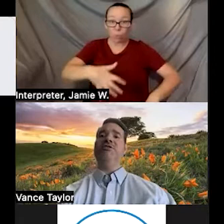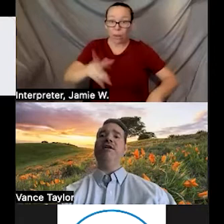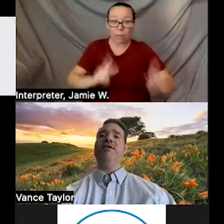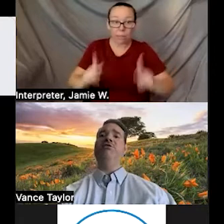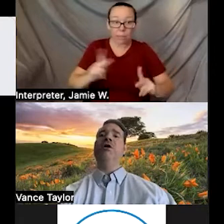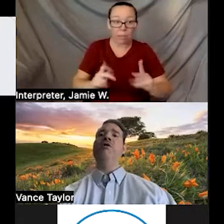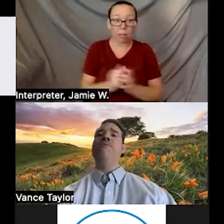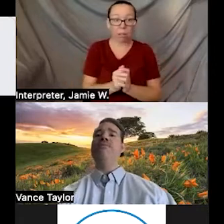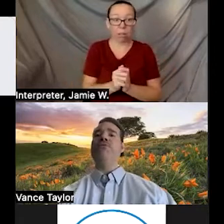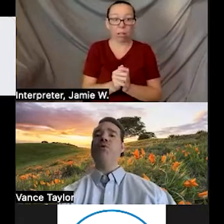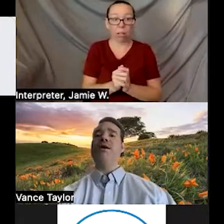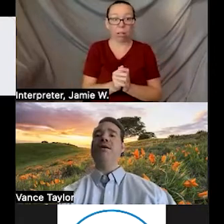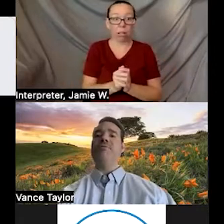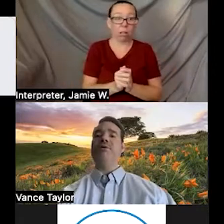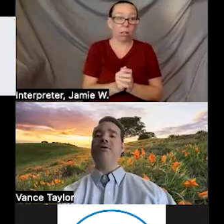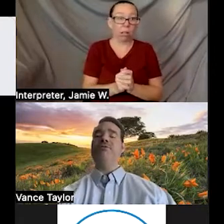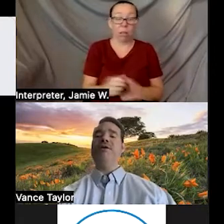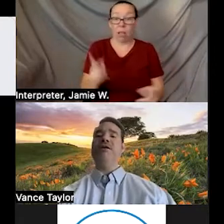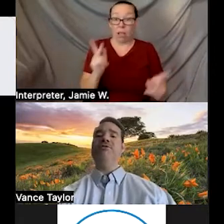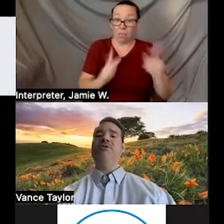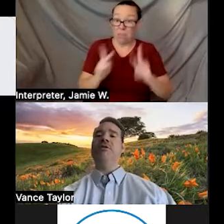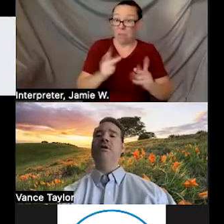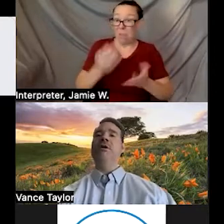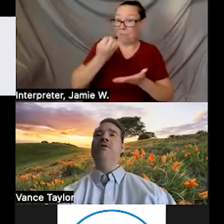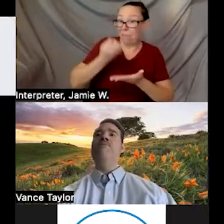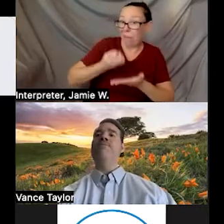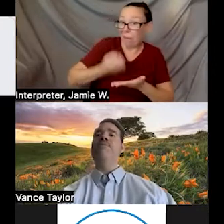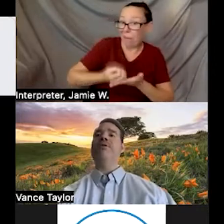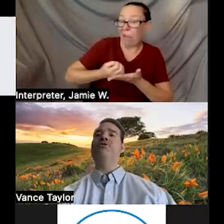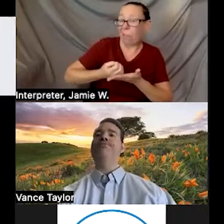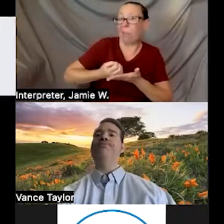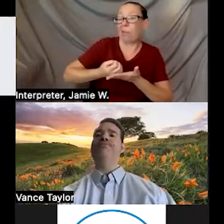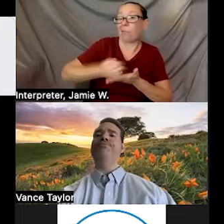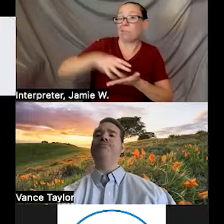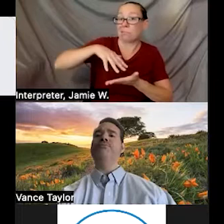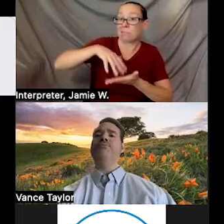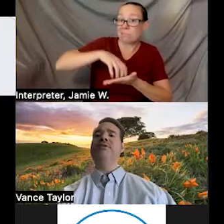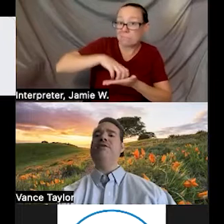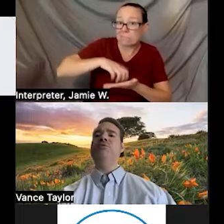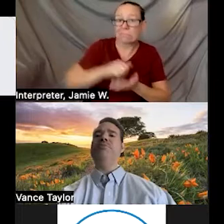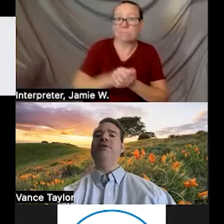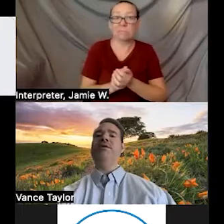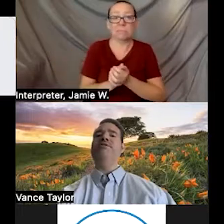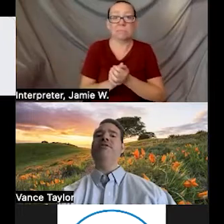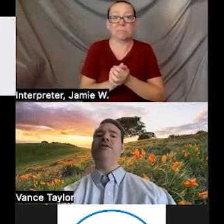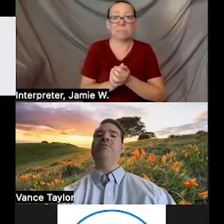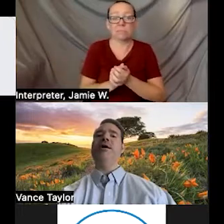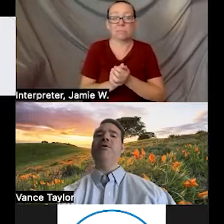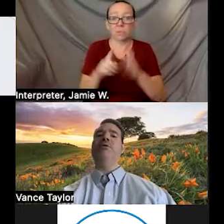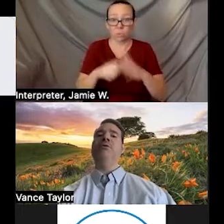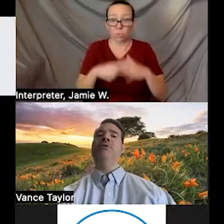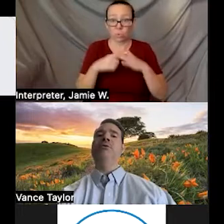transportation disadvantage or economically disadvantaged. And so as we begin to